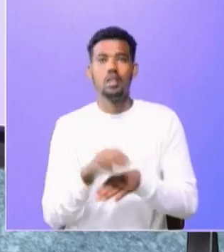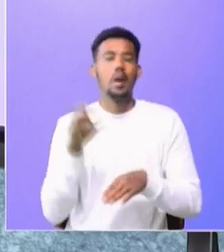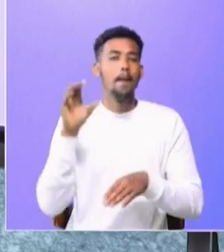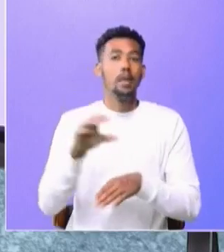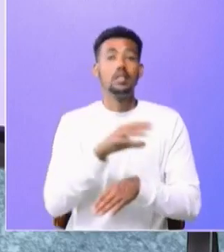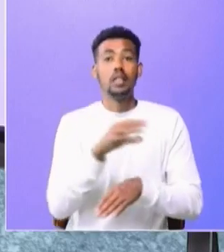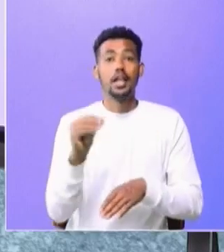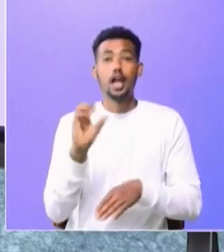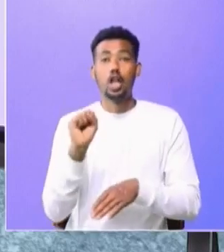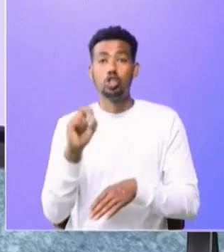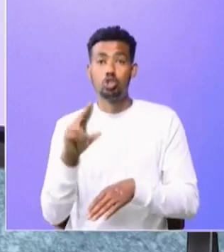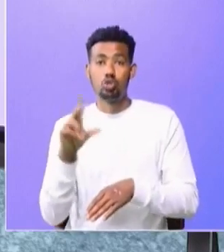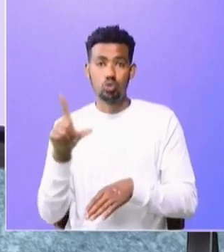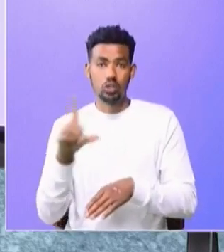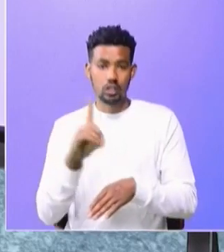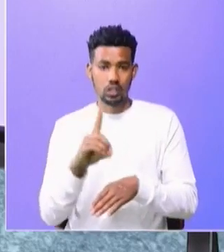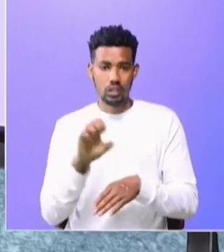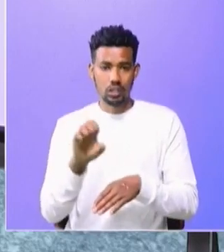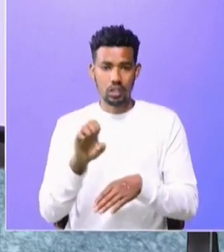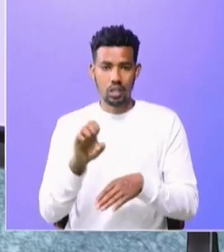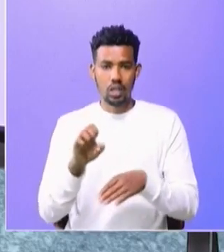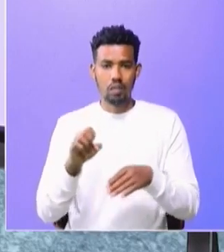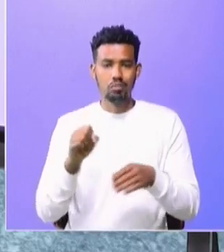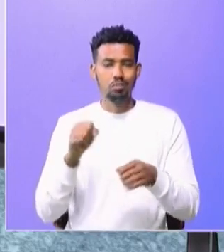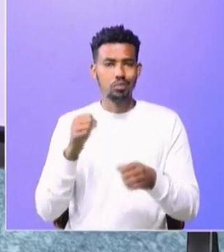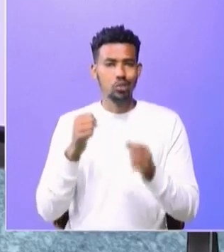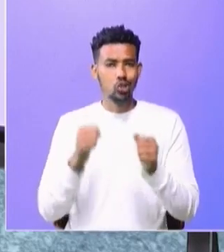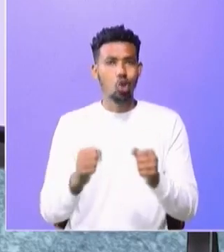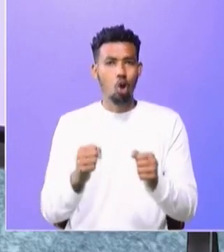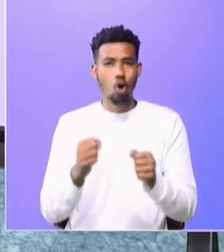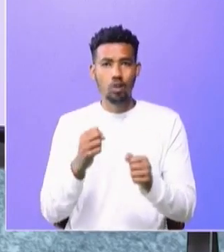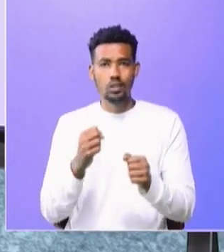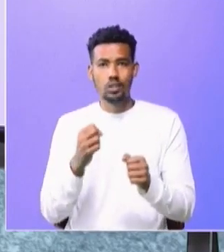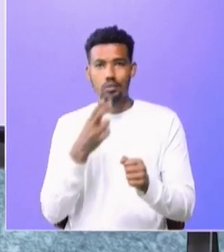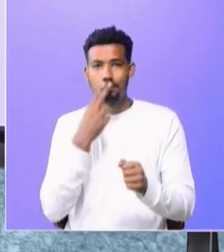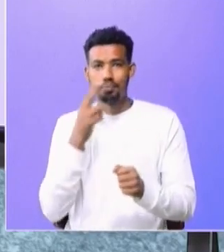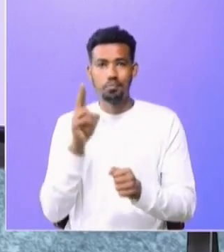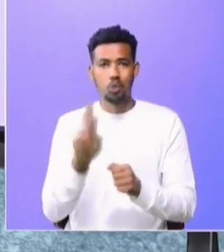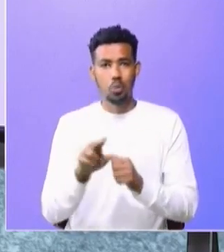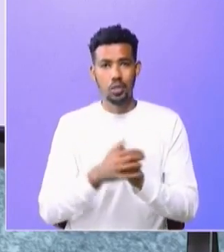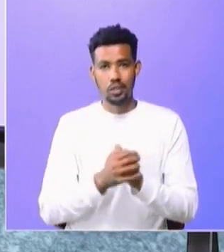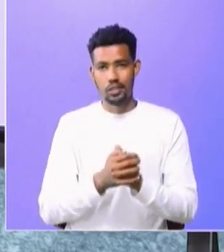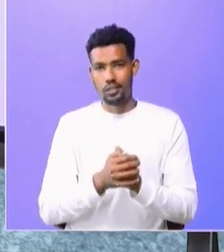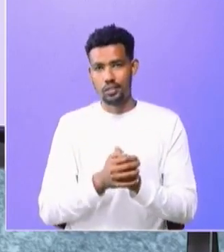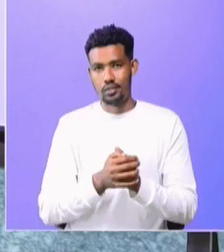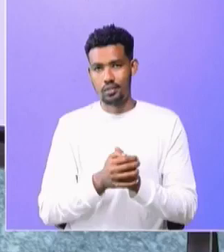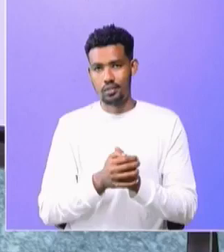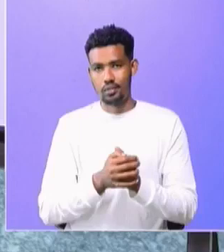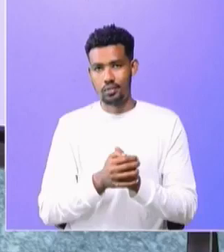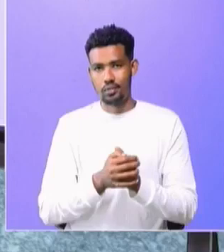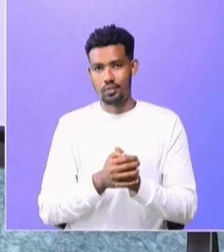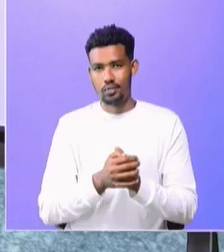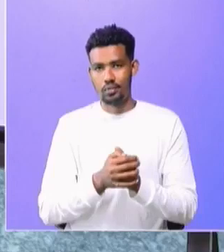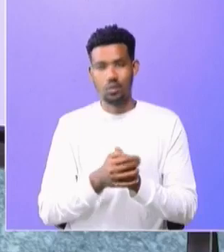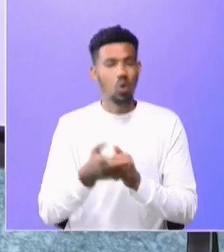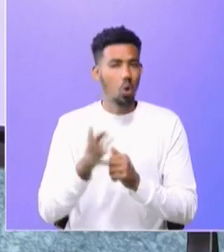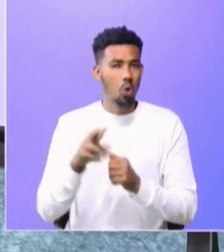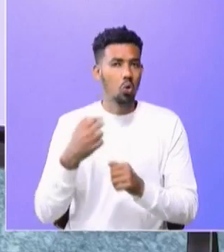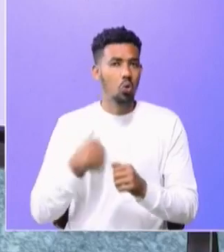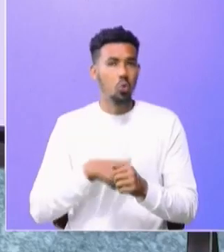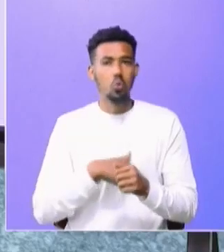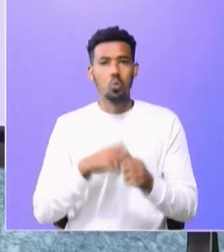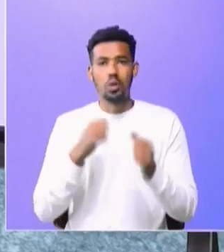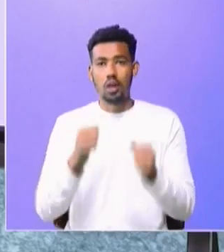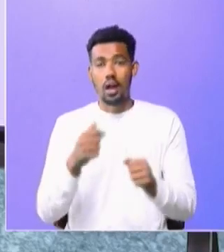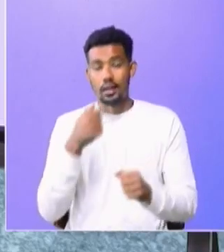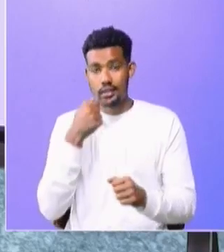should, must show strong obligation, and should, we can say advice,